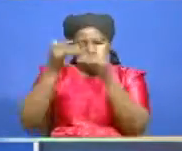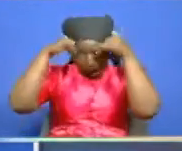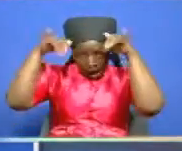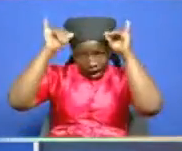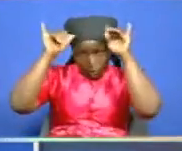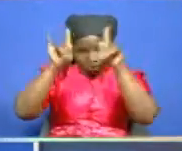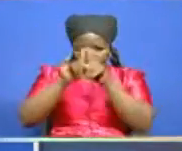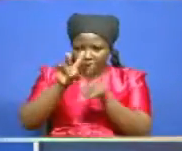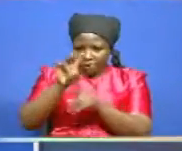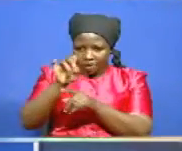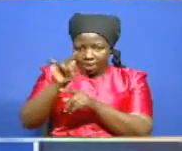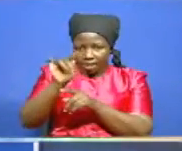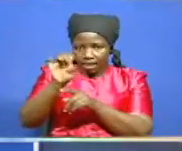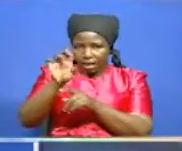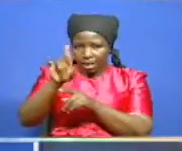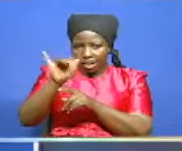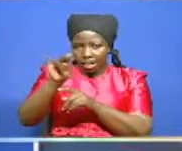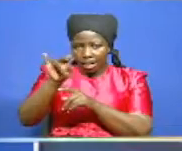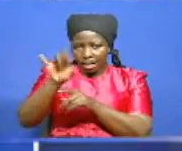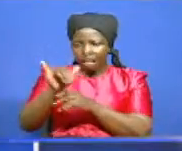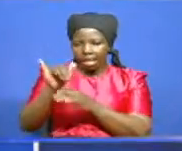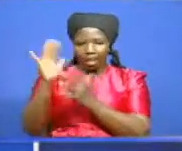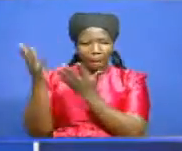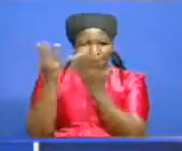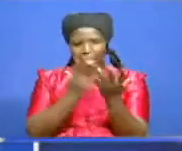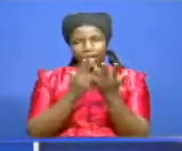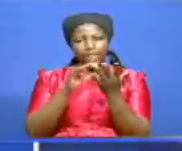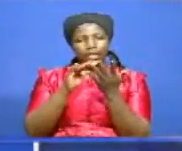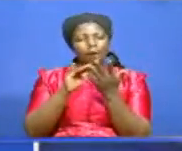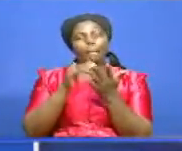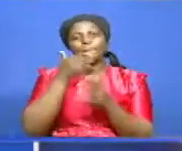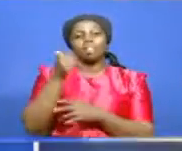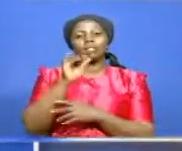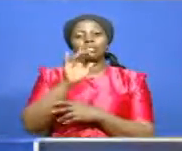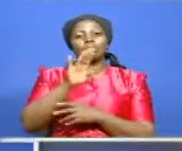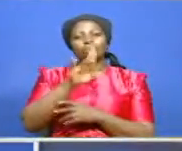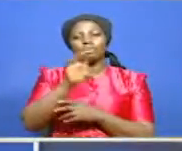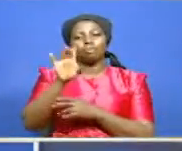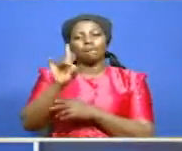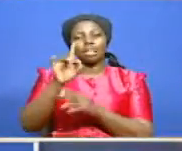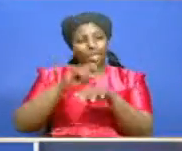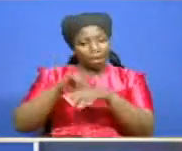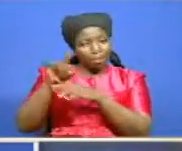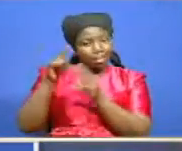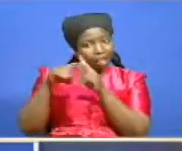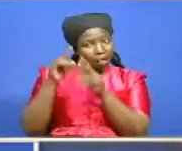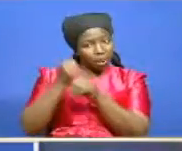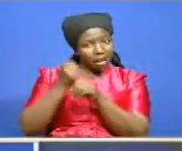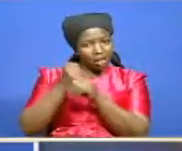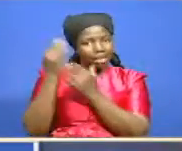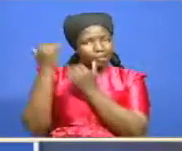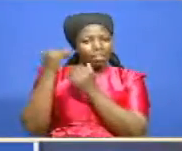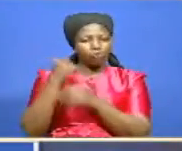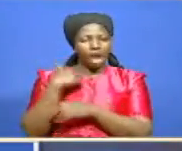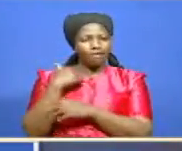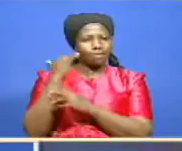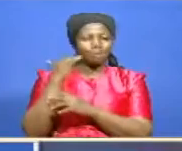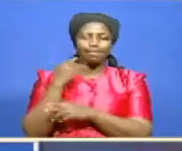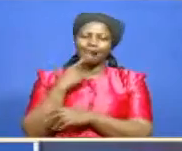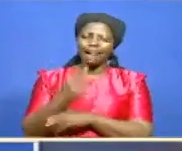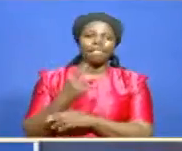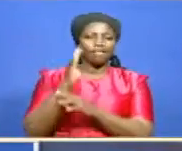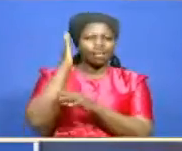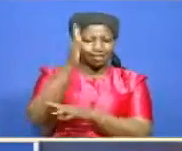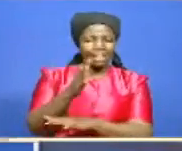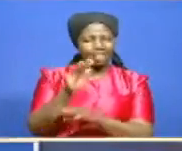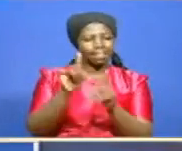veterinary watuletee mbegu ile mzuri. Once operational, the facility is expected to create hundreds of direct and indirect